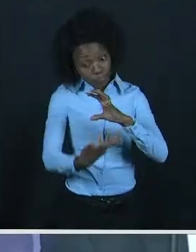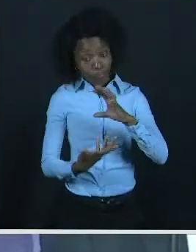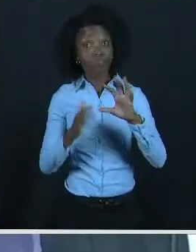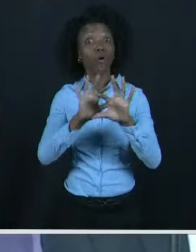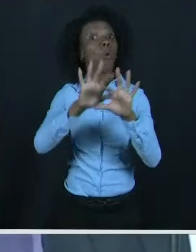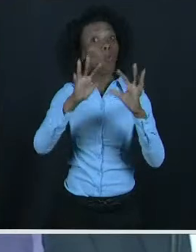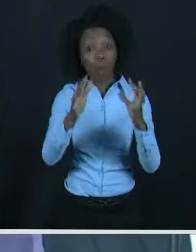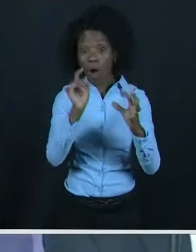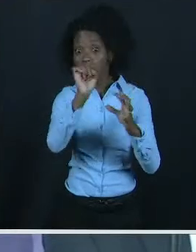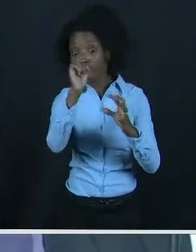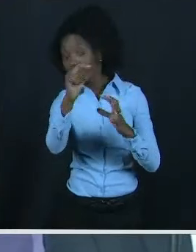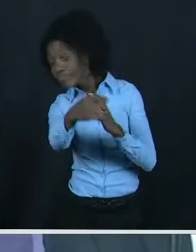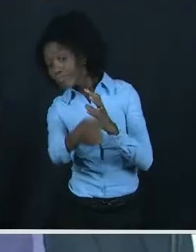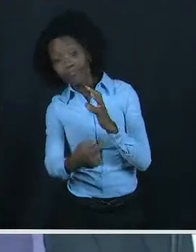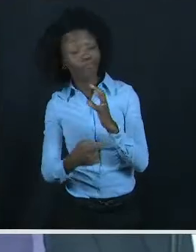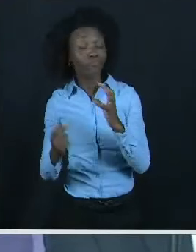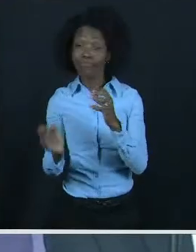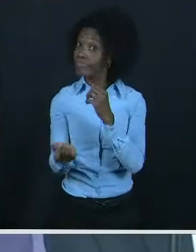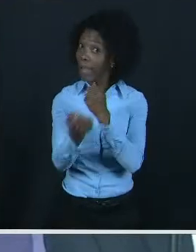world.